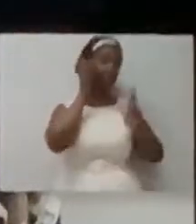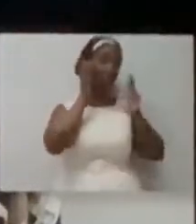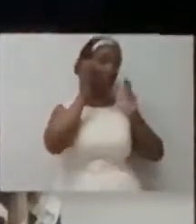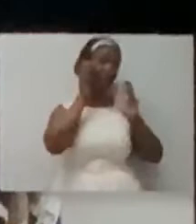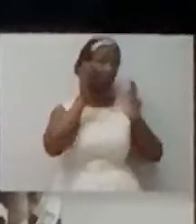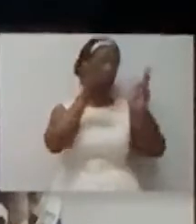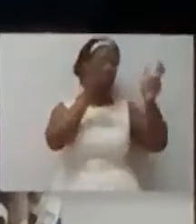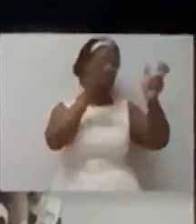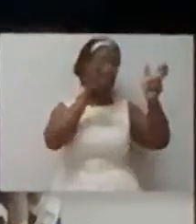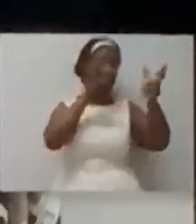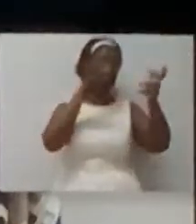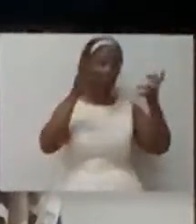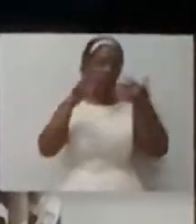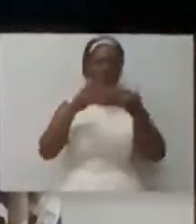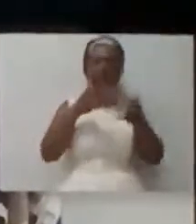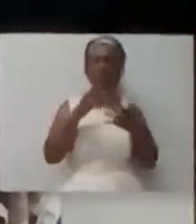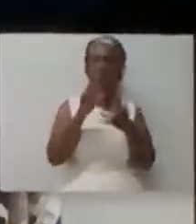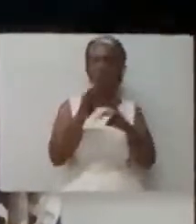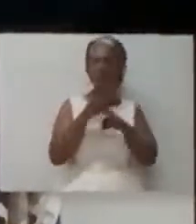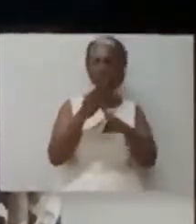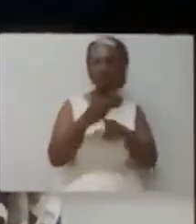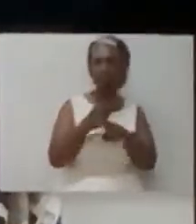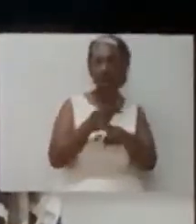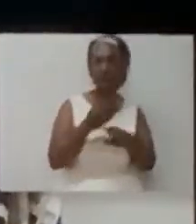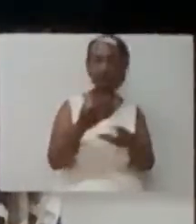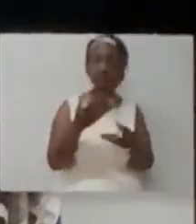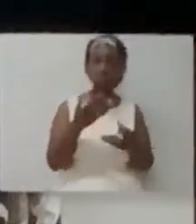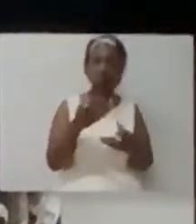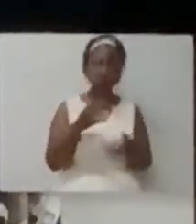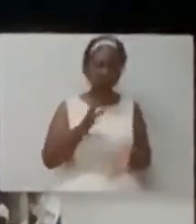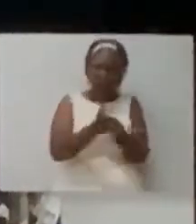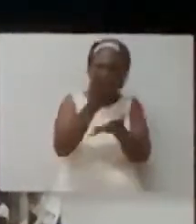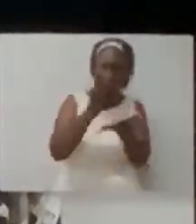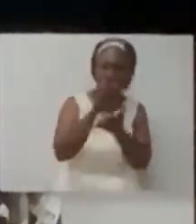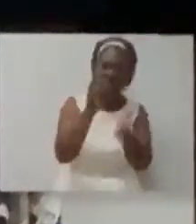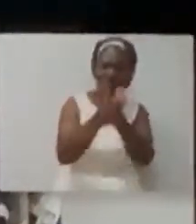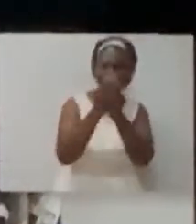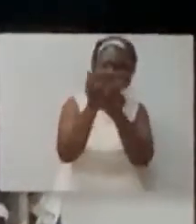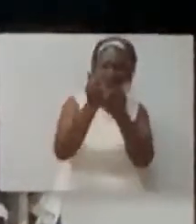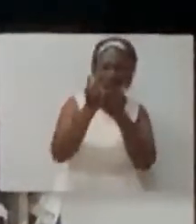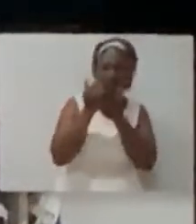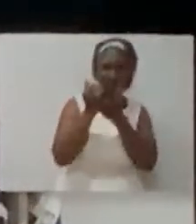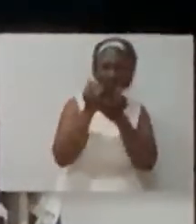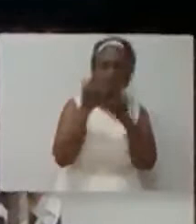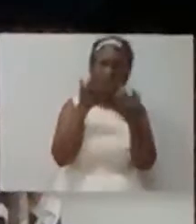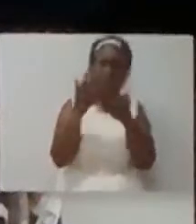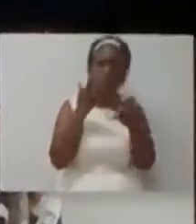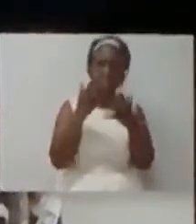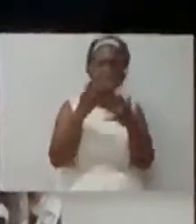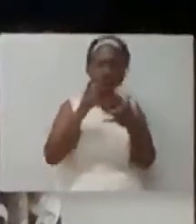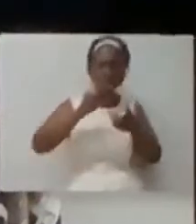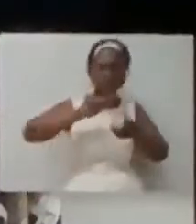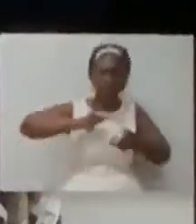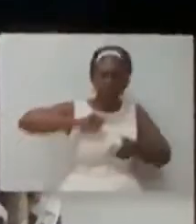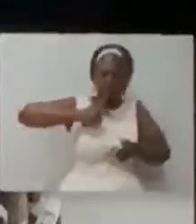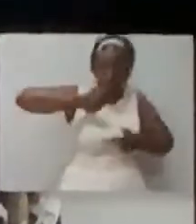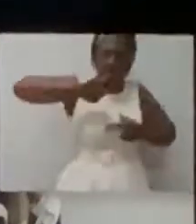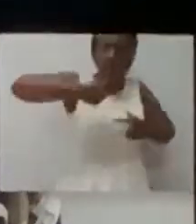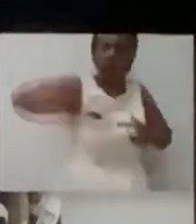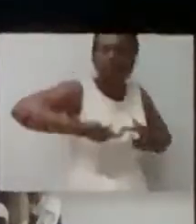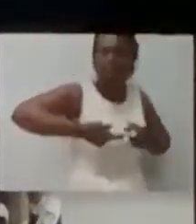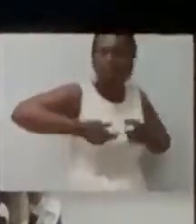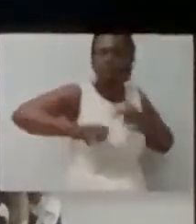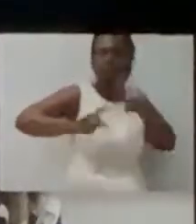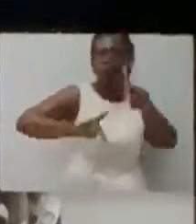will learn more about yourself. Maybe you'll figure out that it's perfectly okay to ask for help. Or maybe you'll learn to put yourself in someone else's shoes for a moment and try